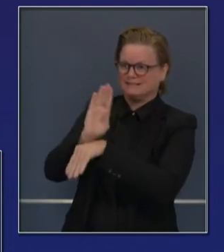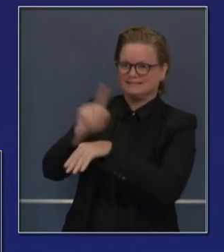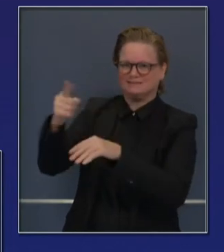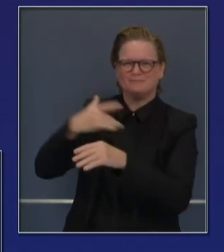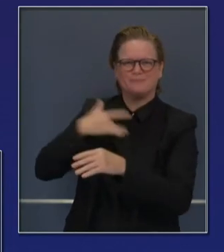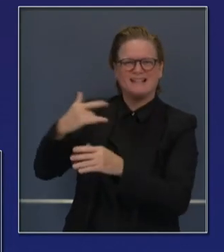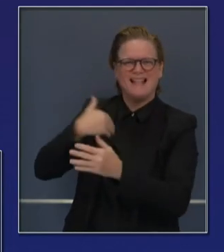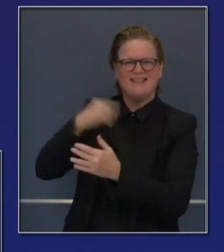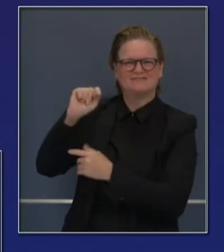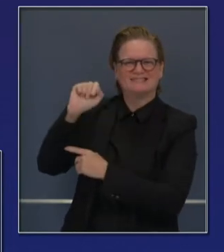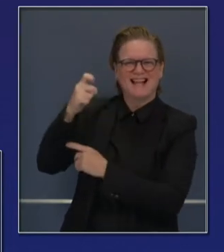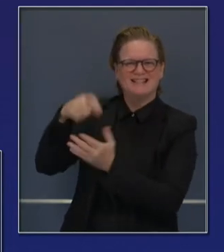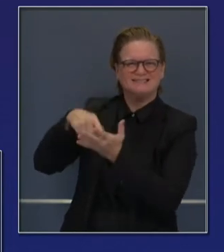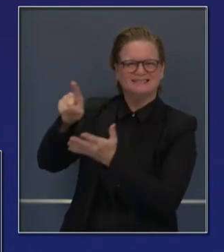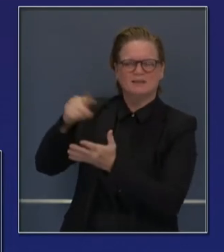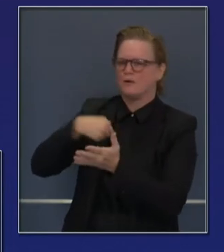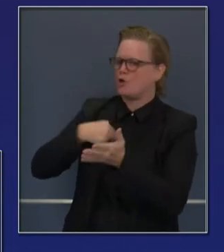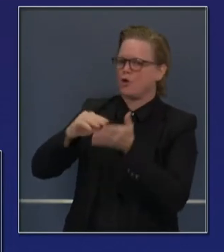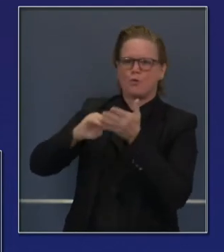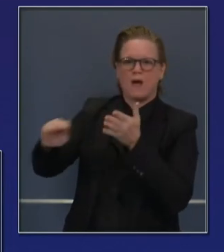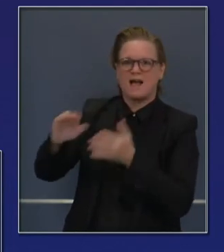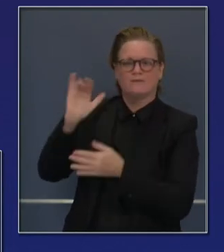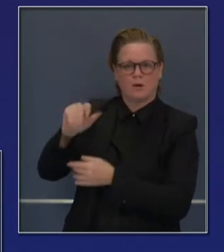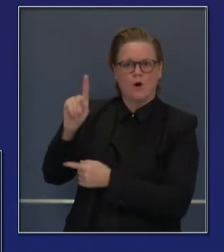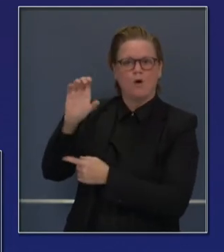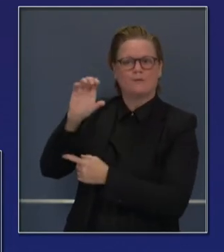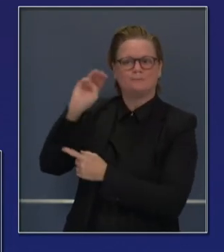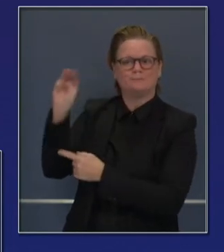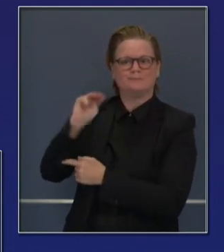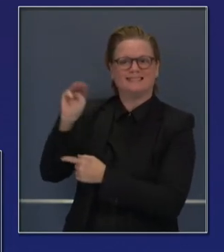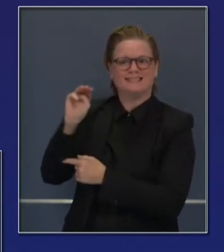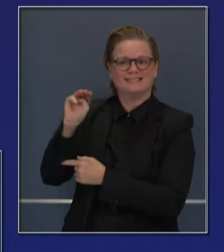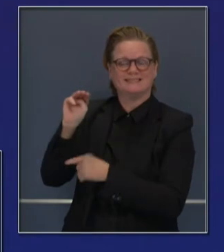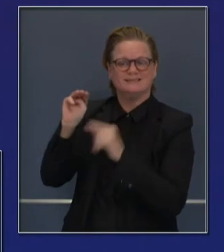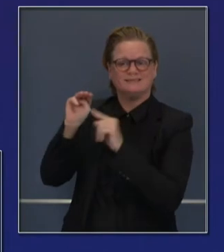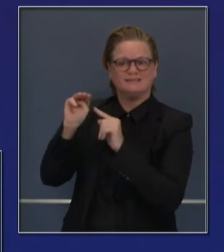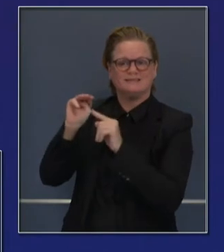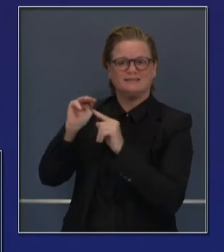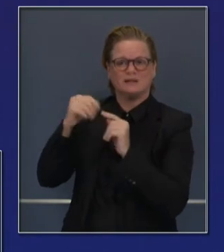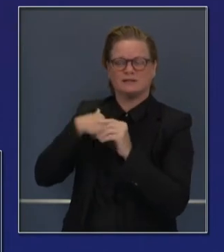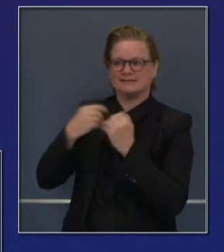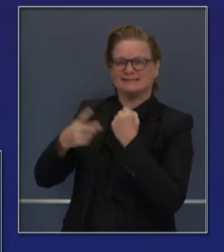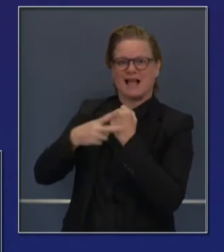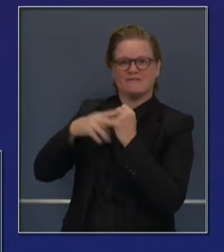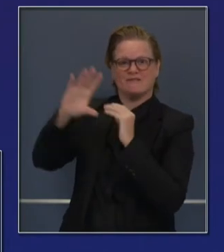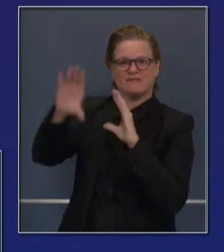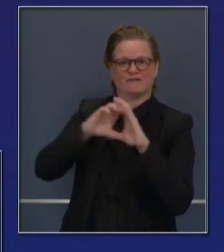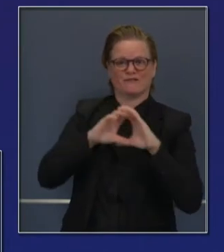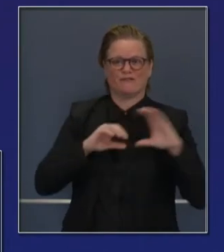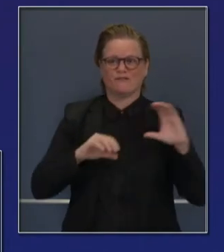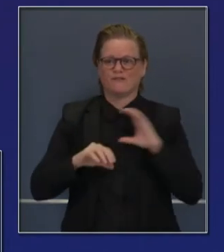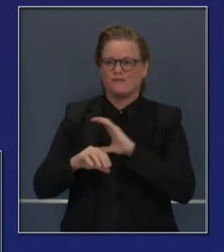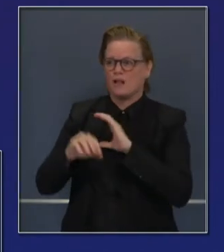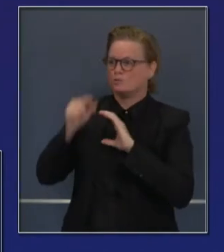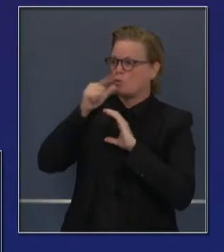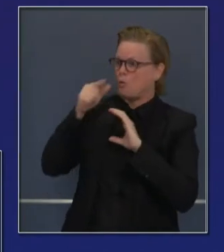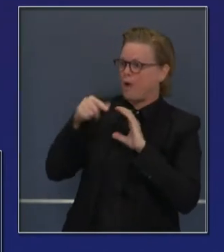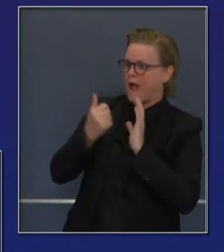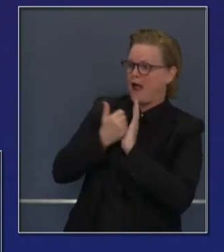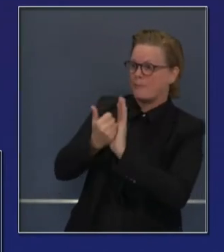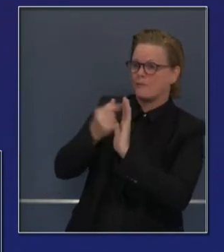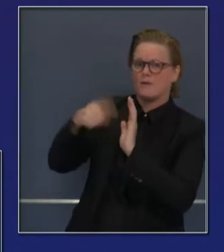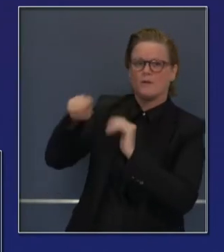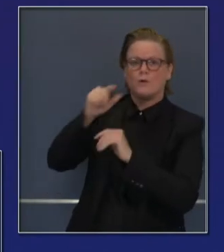aside in July budget to encourage innovation, to encourage entrepreneurialism. I want to remind people of